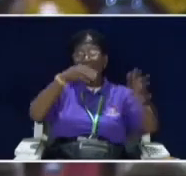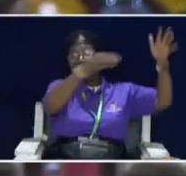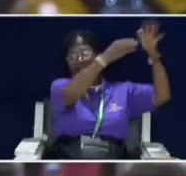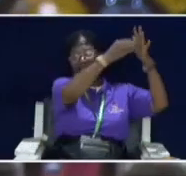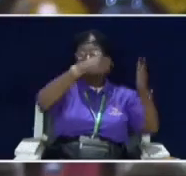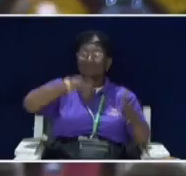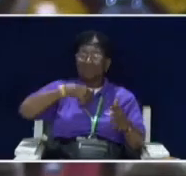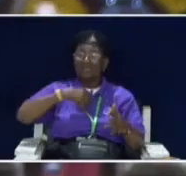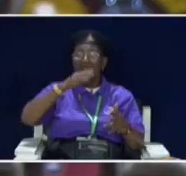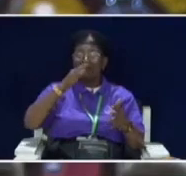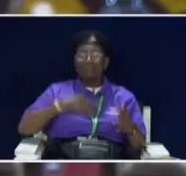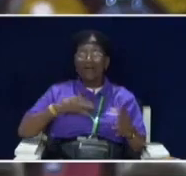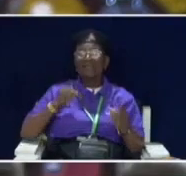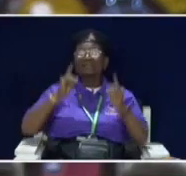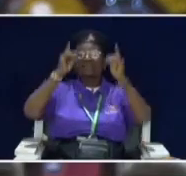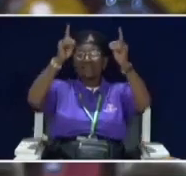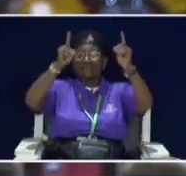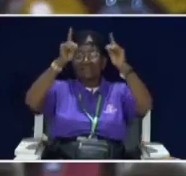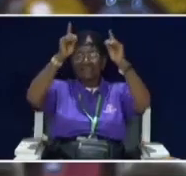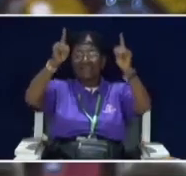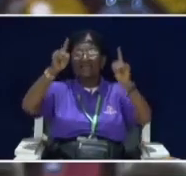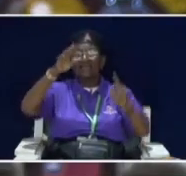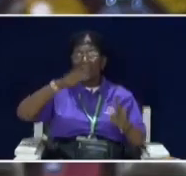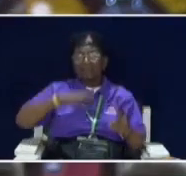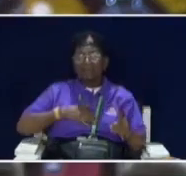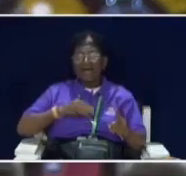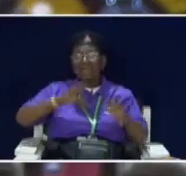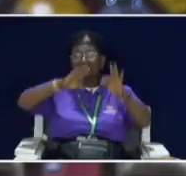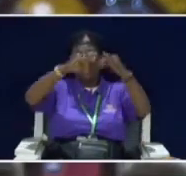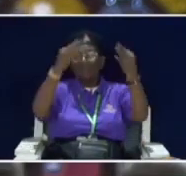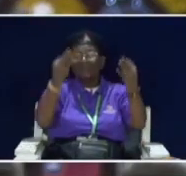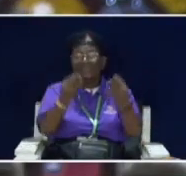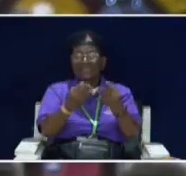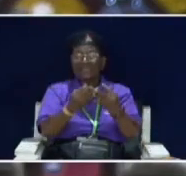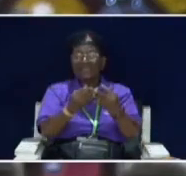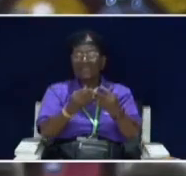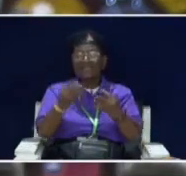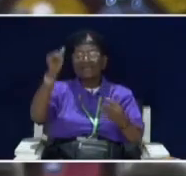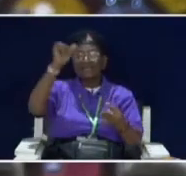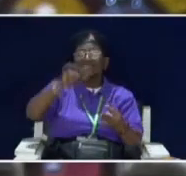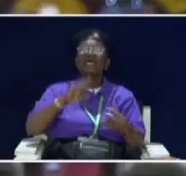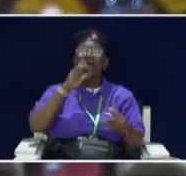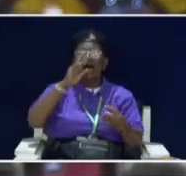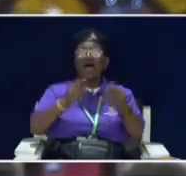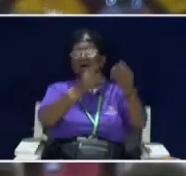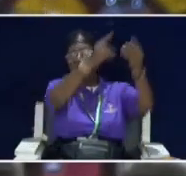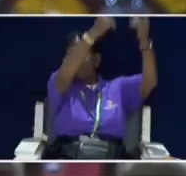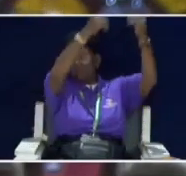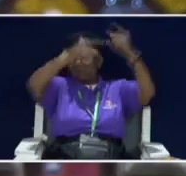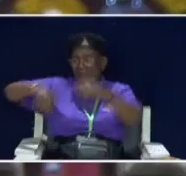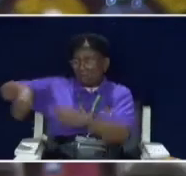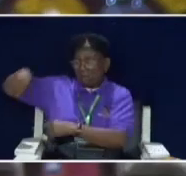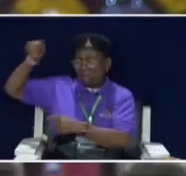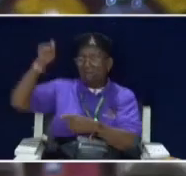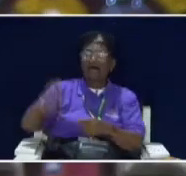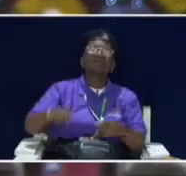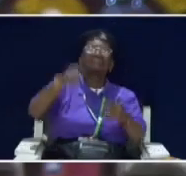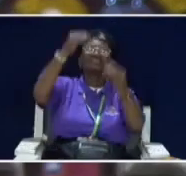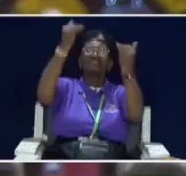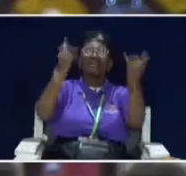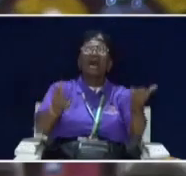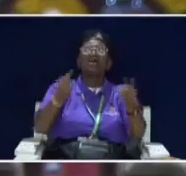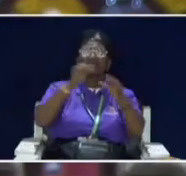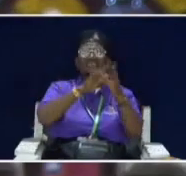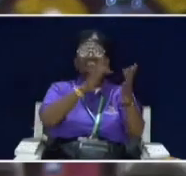my destiny, my family, they are coming down now in the mighty name